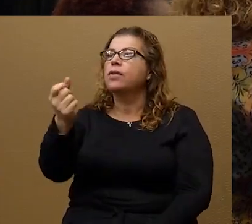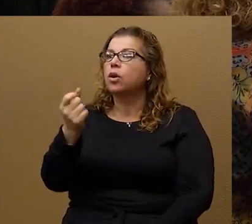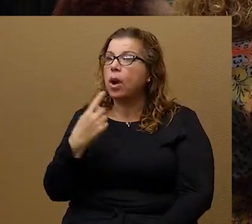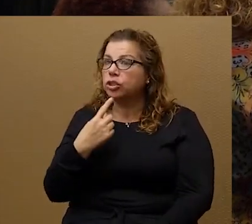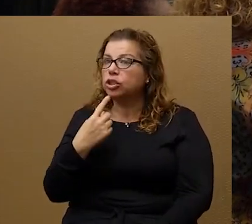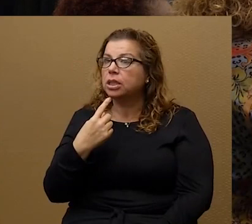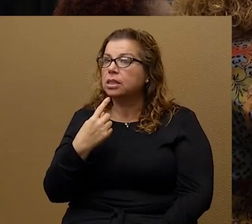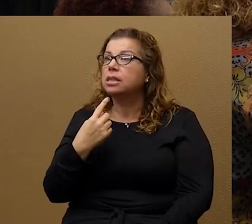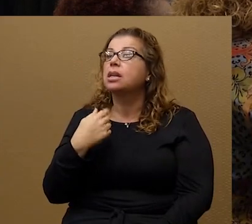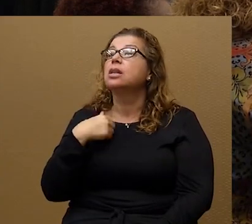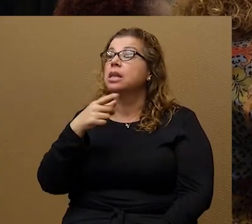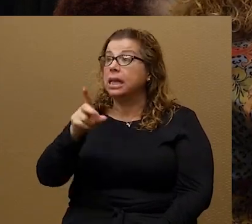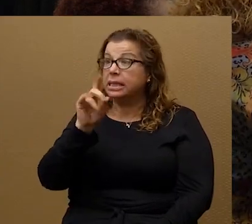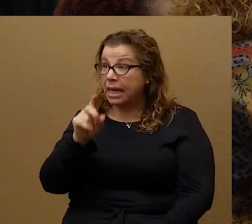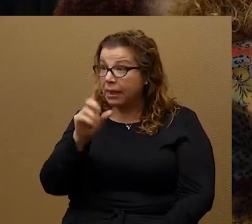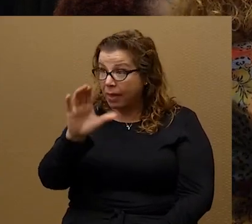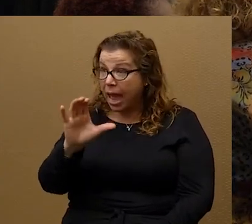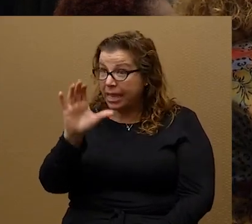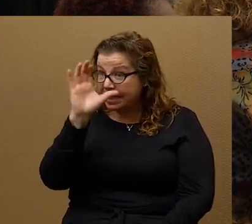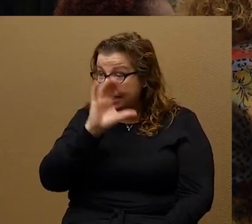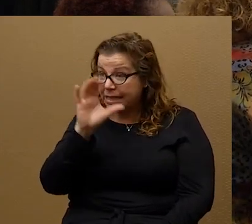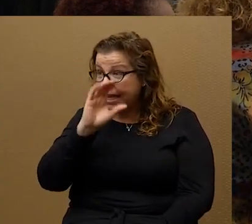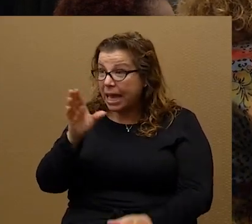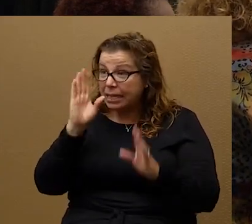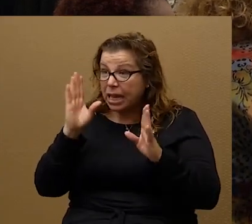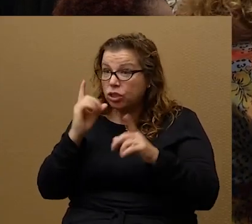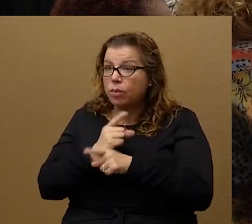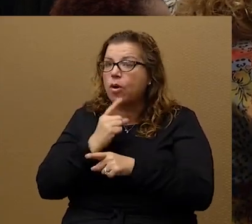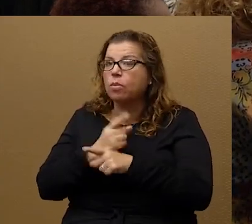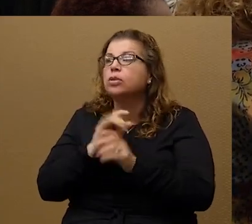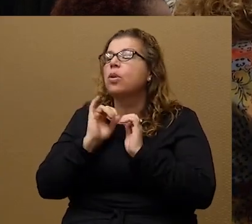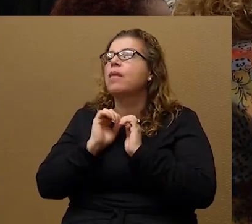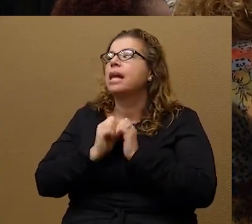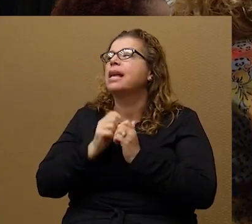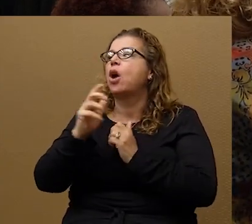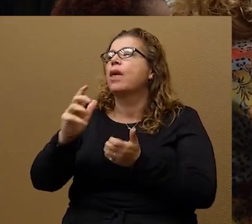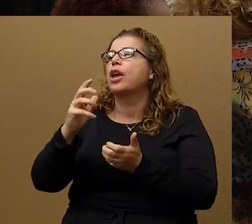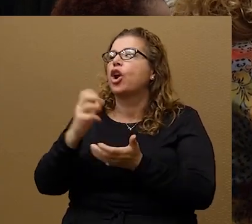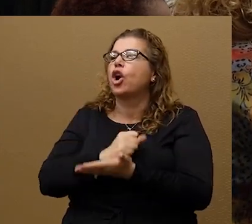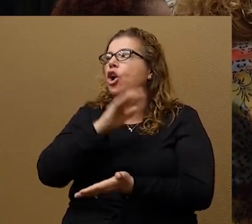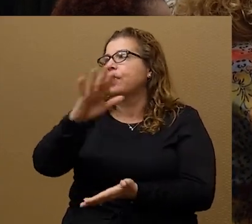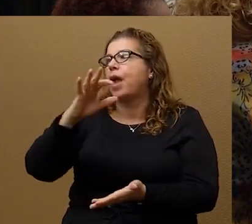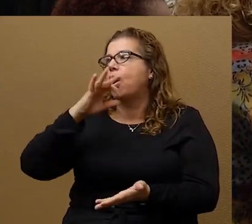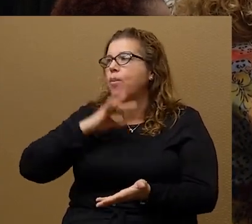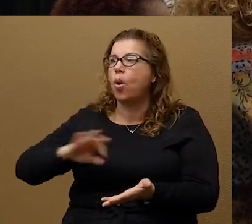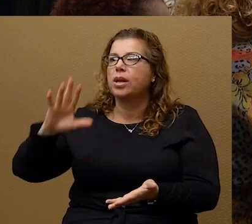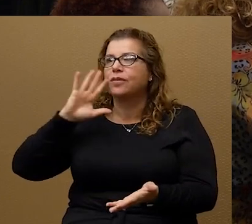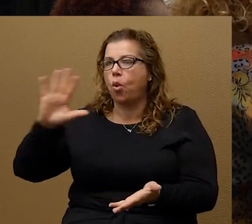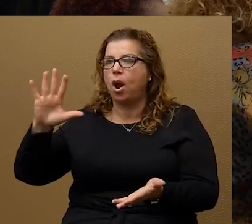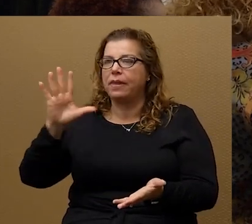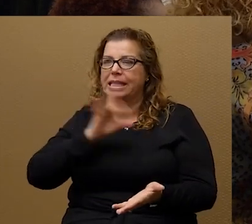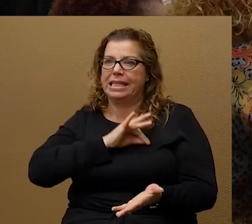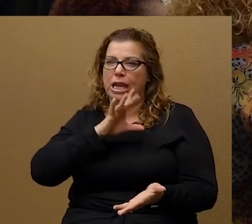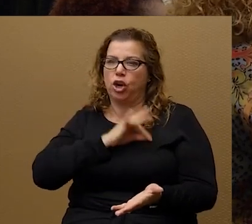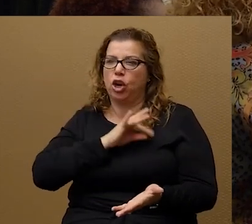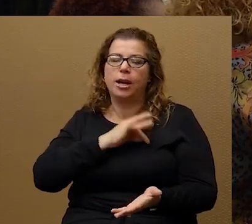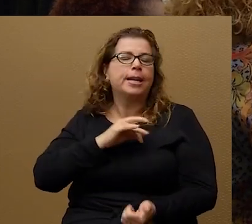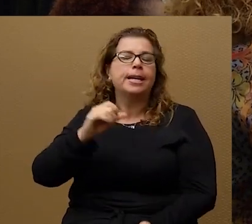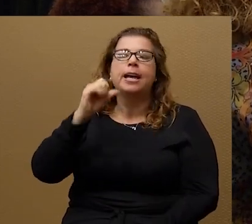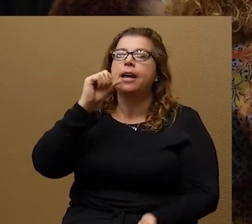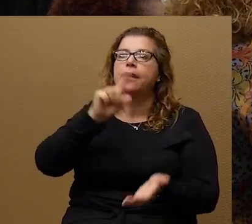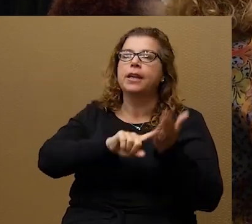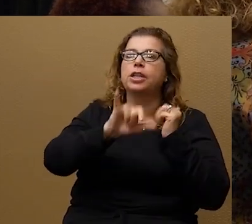I seek attention appropriately? So that could be how they're earning their points. Does that make sense with the check-in, check-out? It's not meant